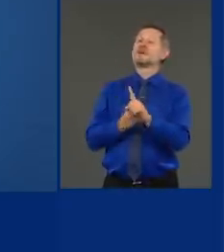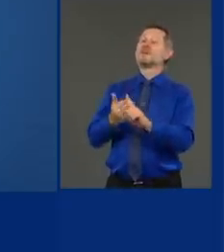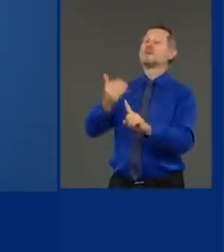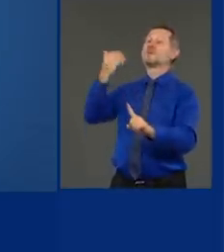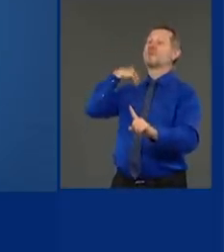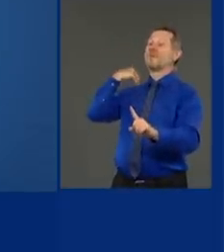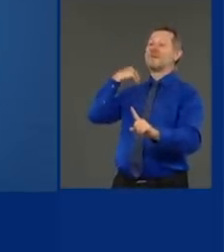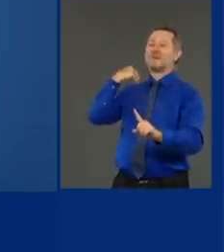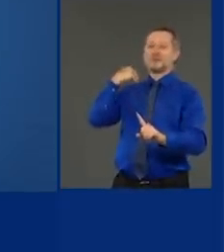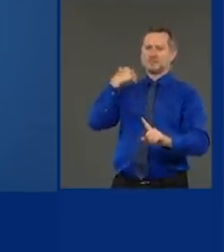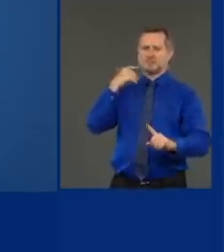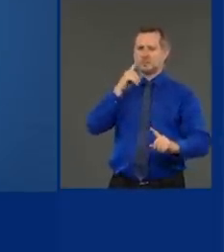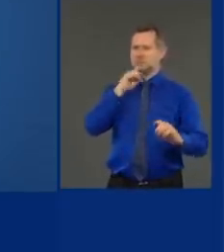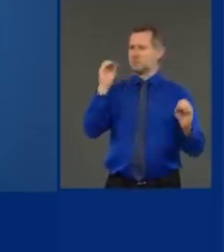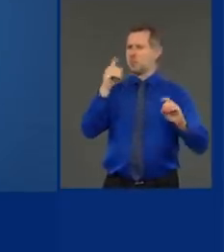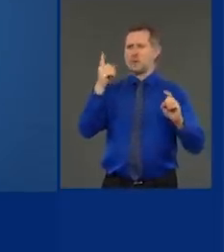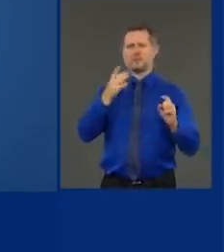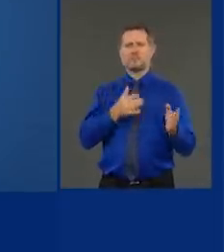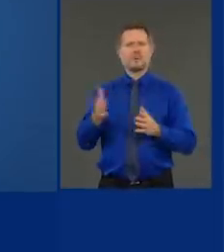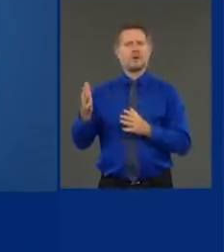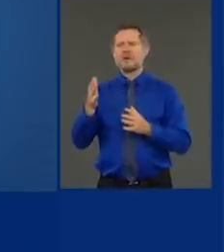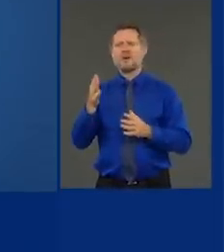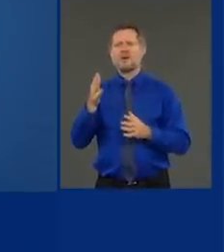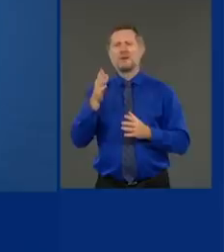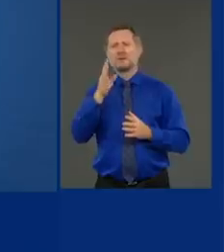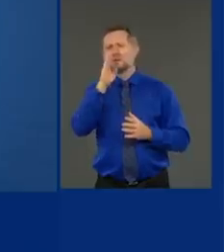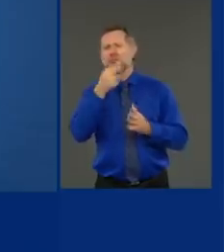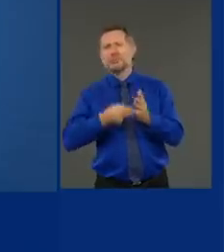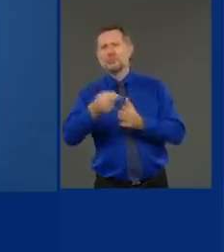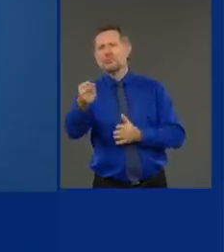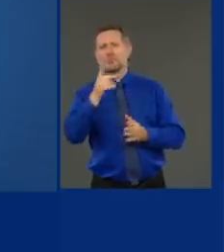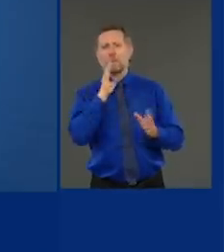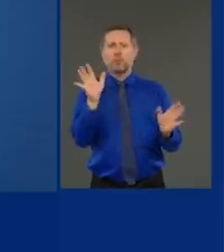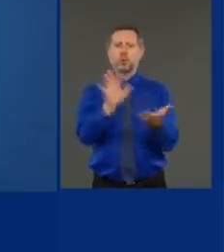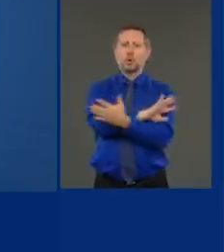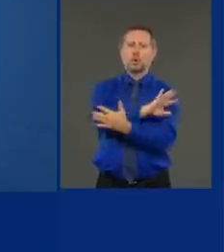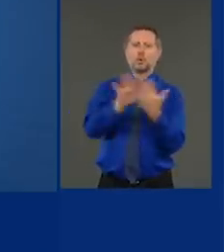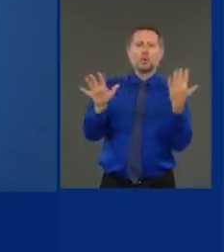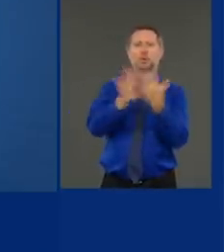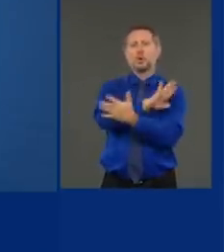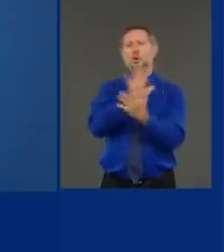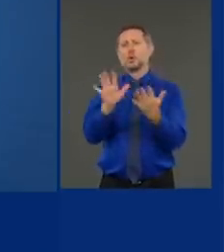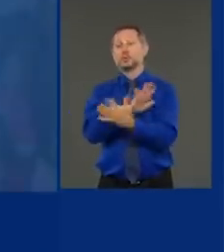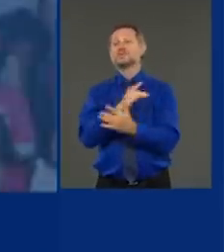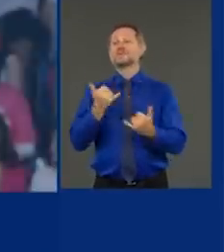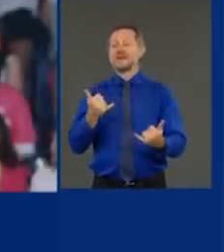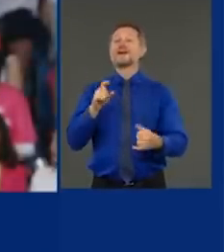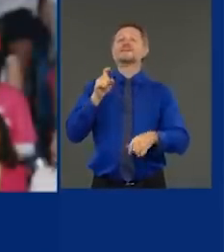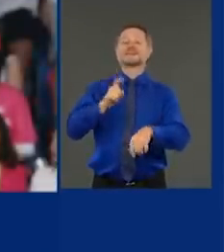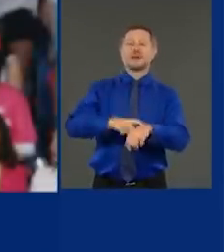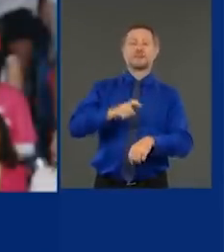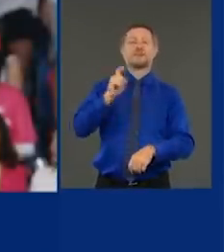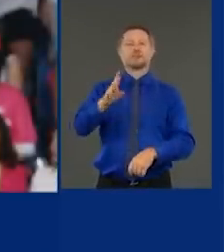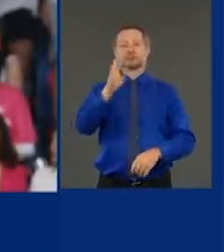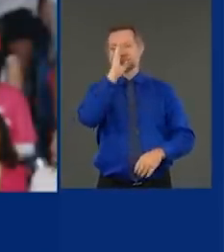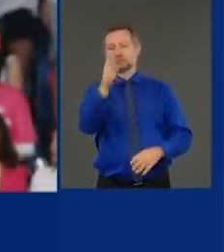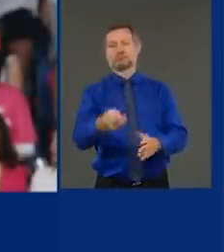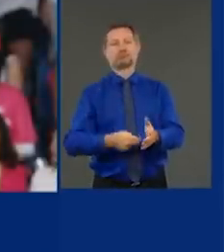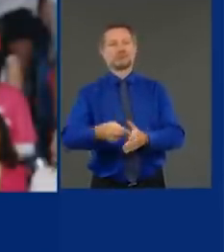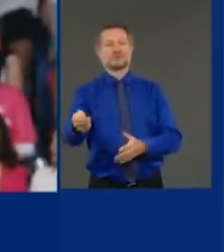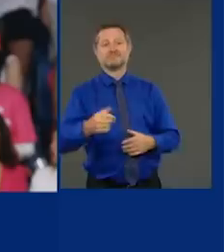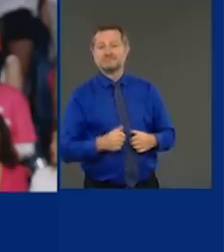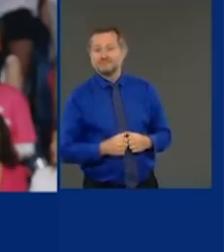started. Start with the truth. Tell the American people the truth. And